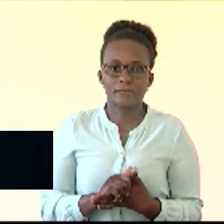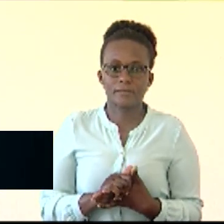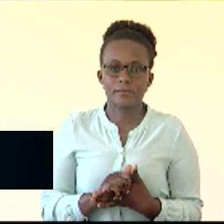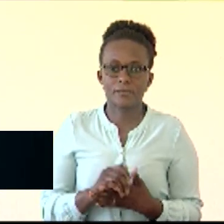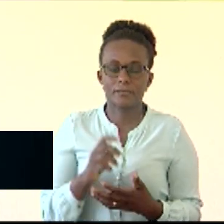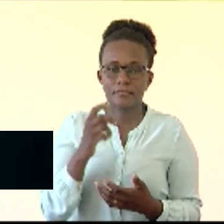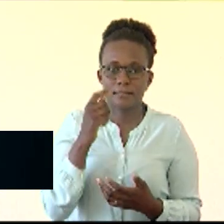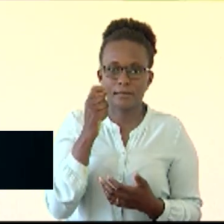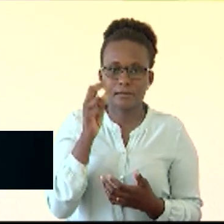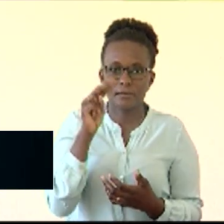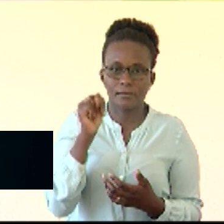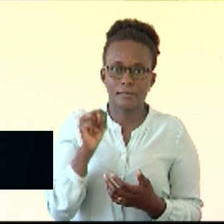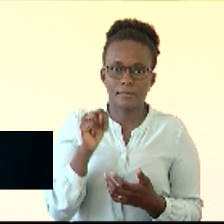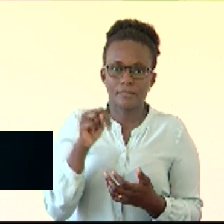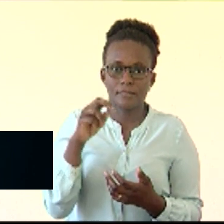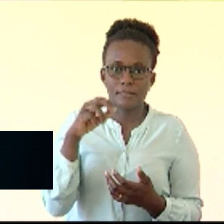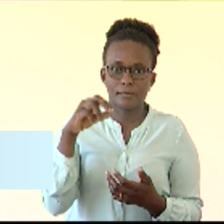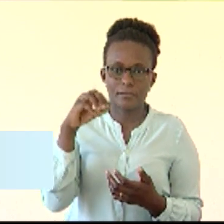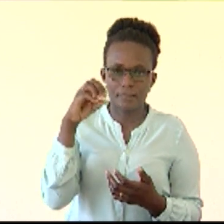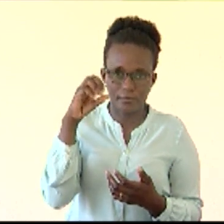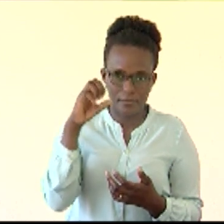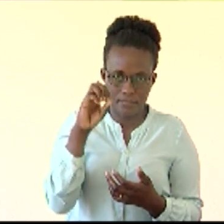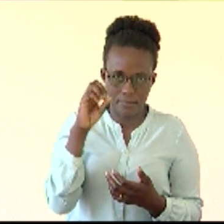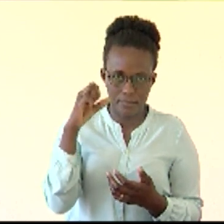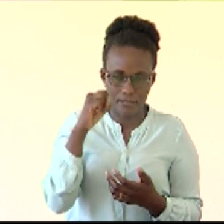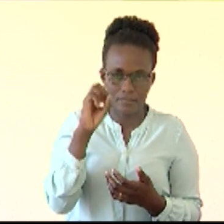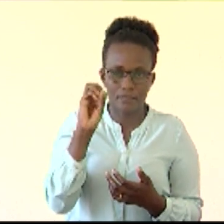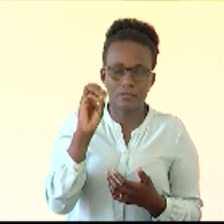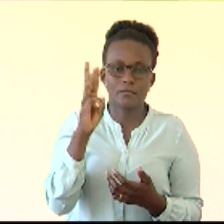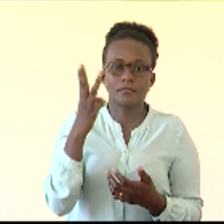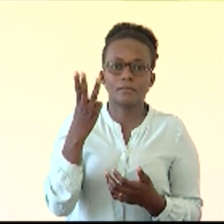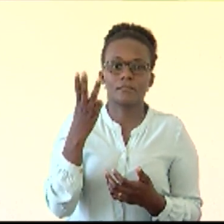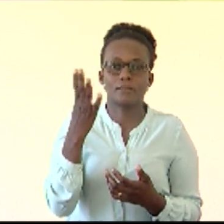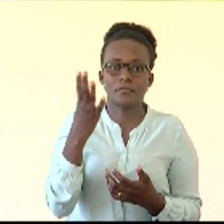even tin sulfate is also soluble. So you can have those